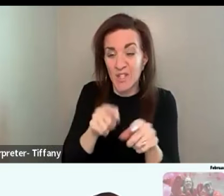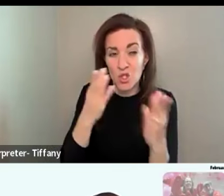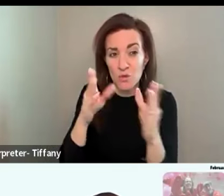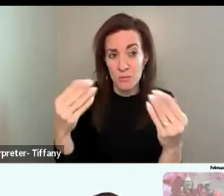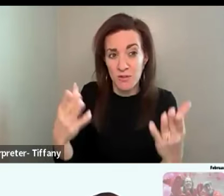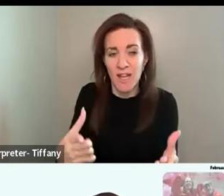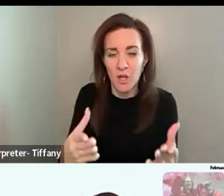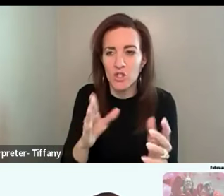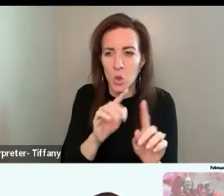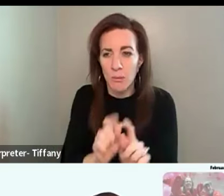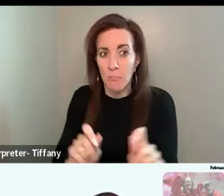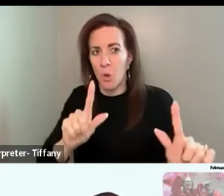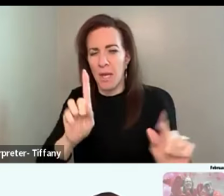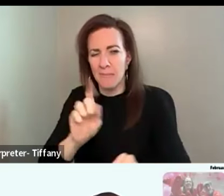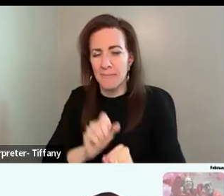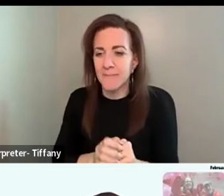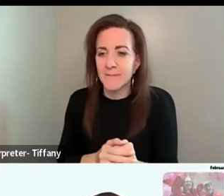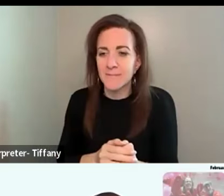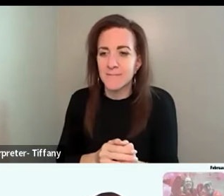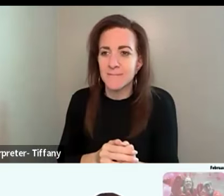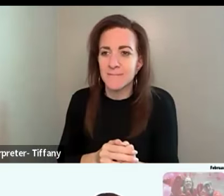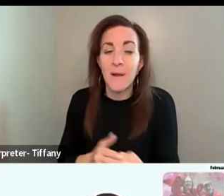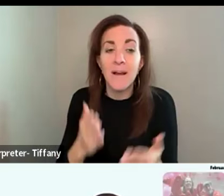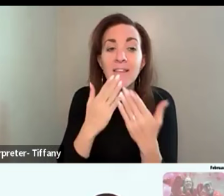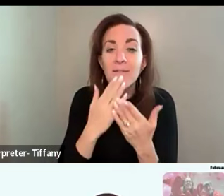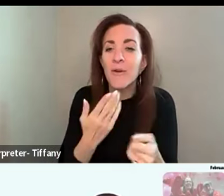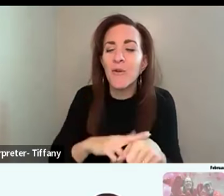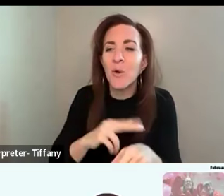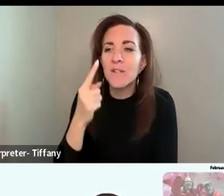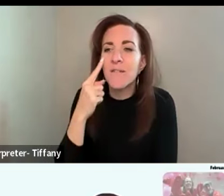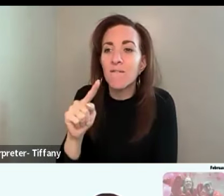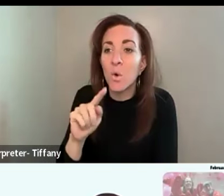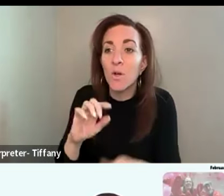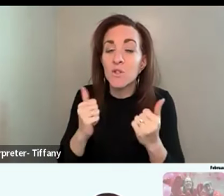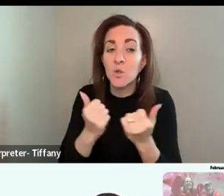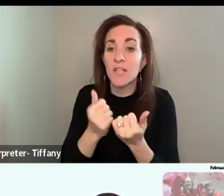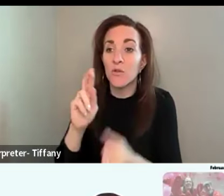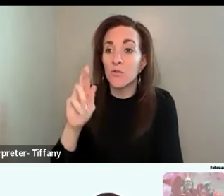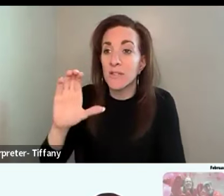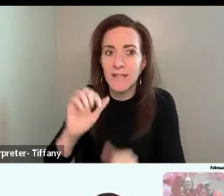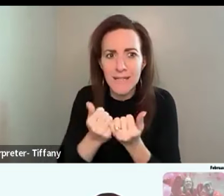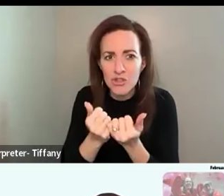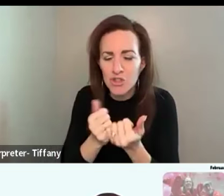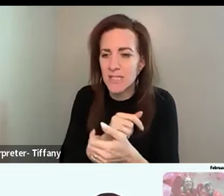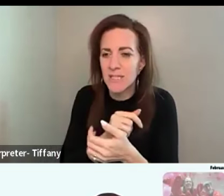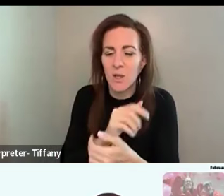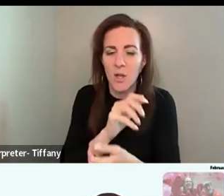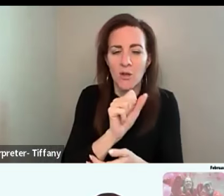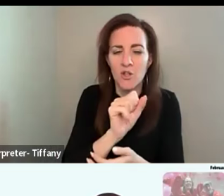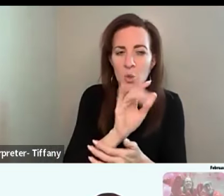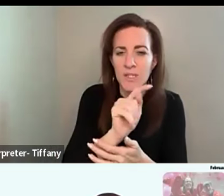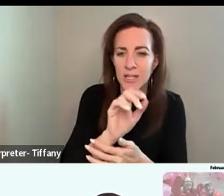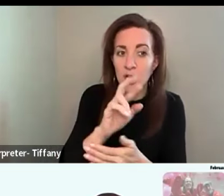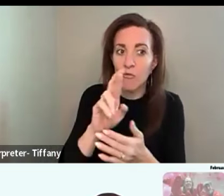over here real quickly. Thankful for, of course, the Association of Regional Center Agencies and all the advocacy